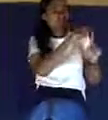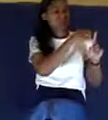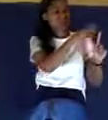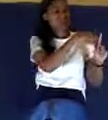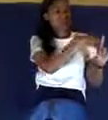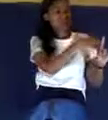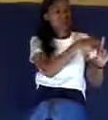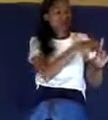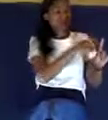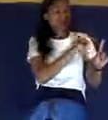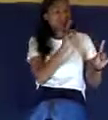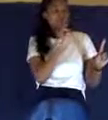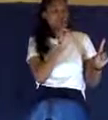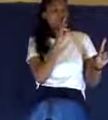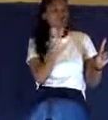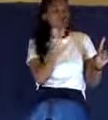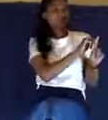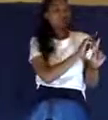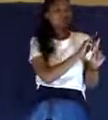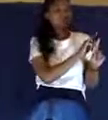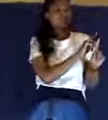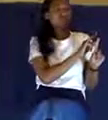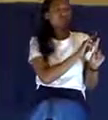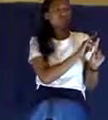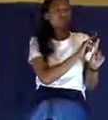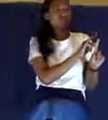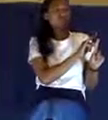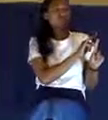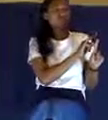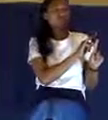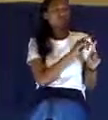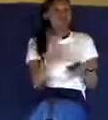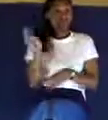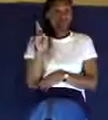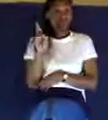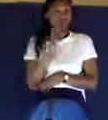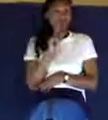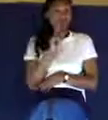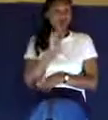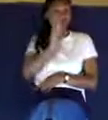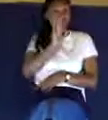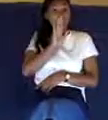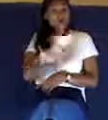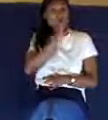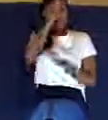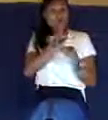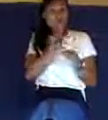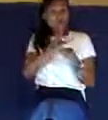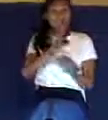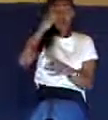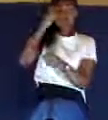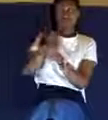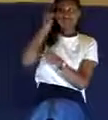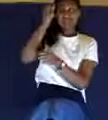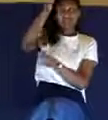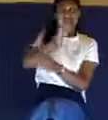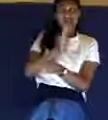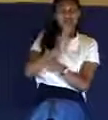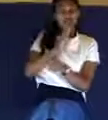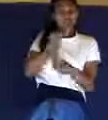She just loves her. And in fact, Ruth's faith in God ends up inspiring